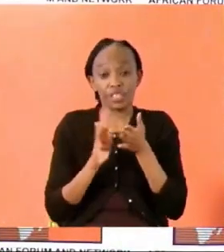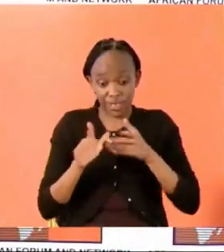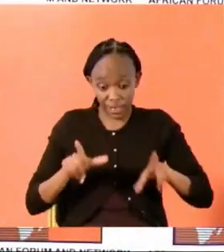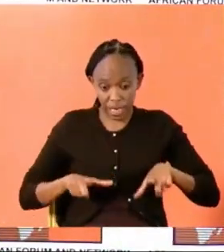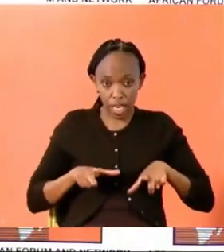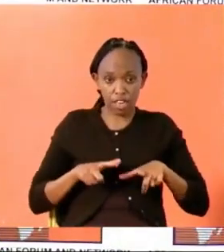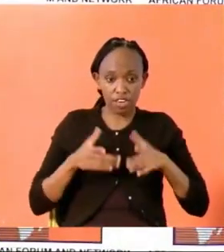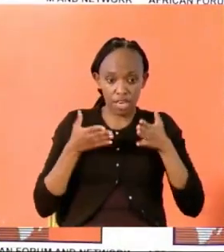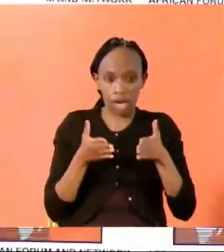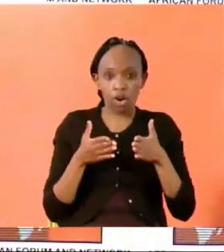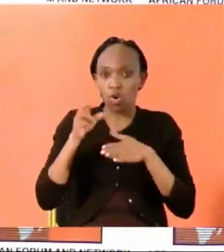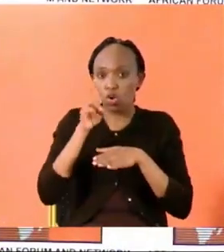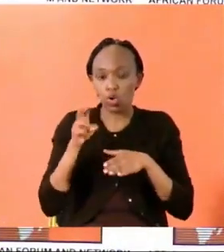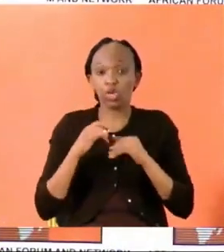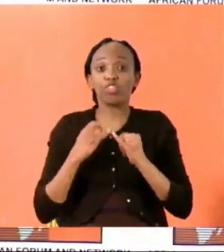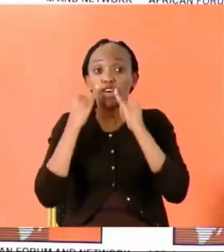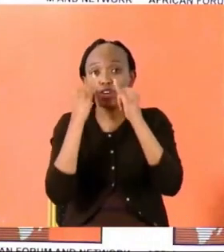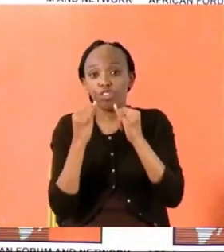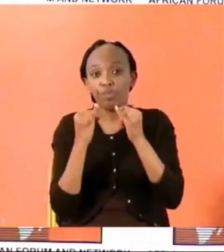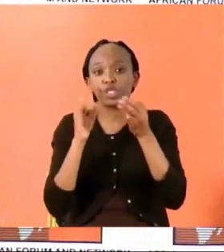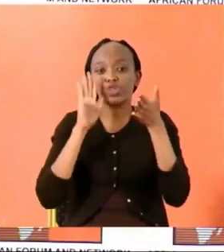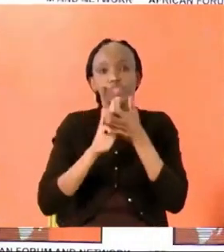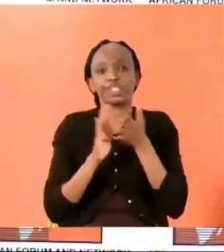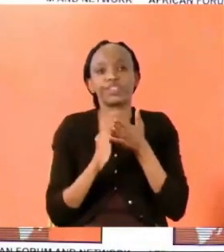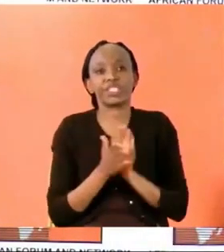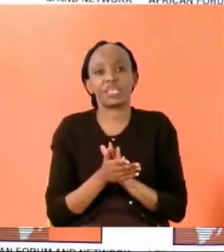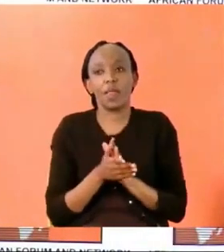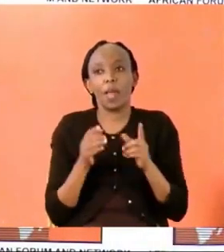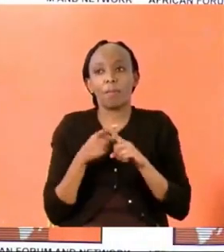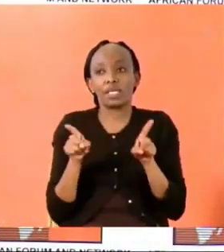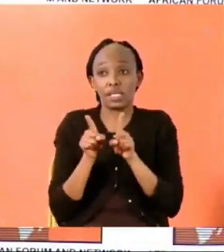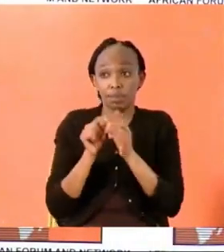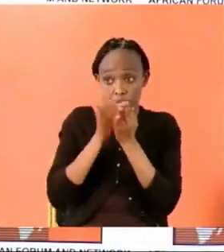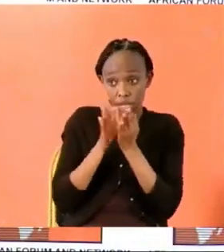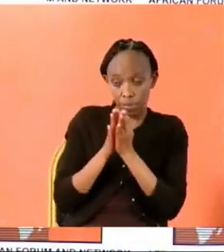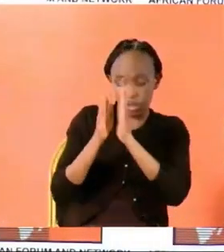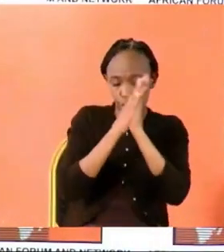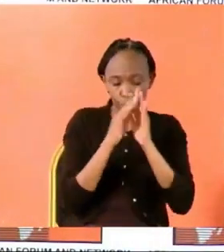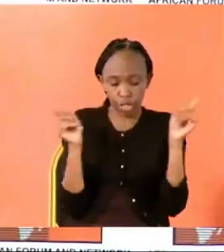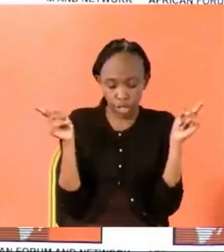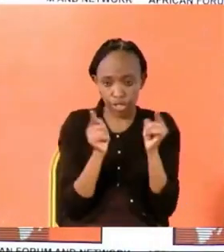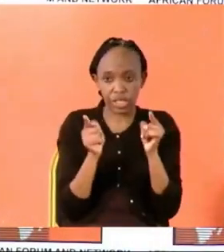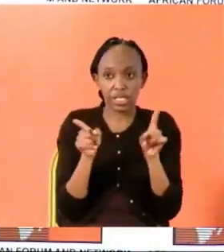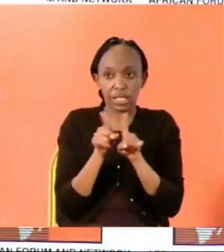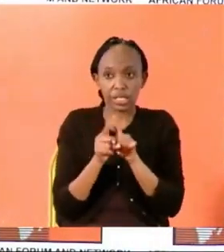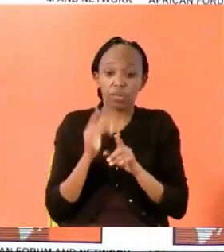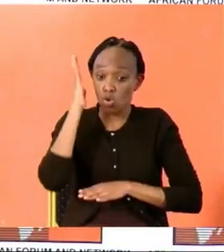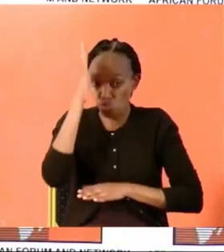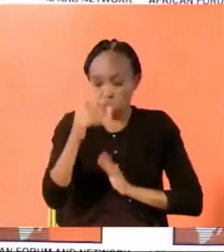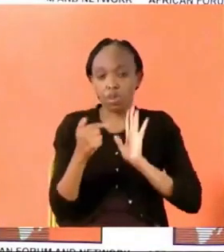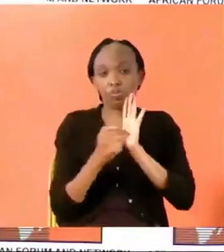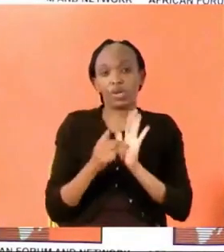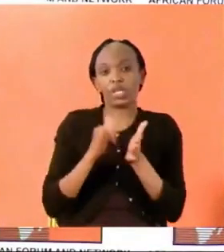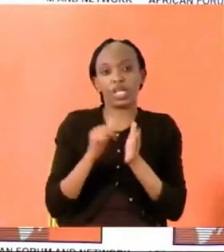are on their phones looking for information really quickly, but keeping our stories very, very short and straight to the point so